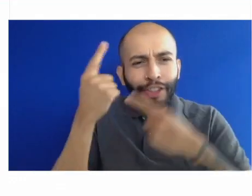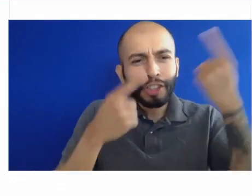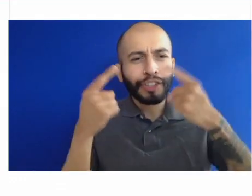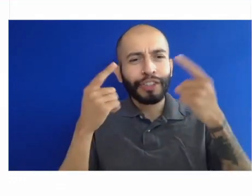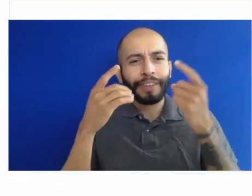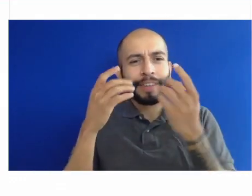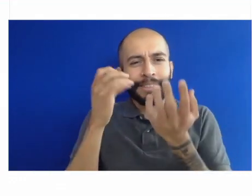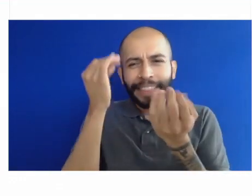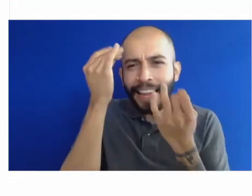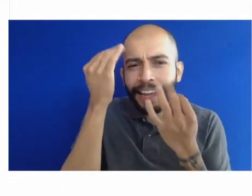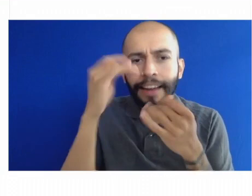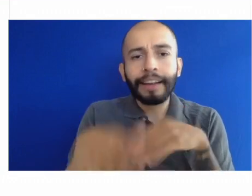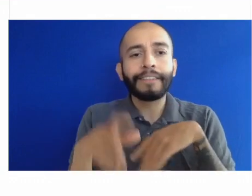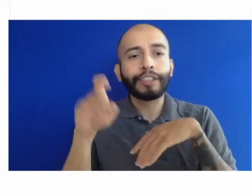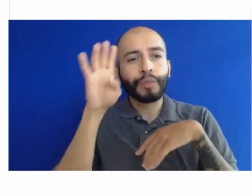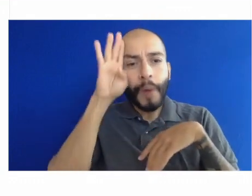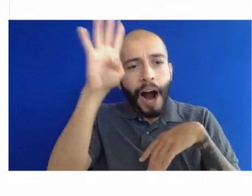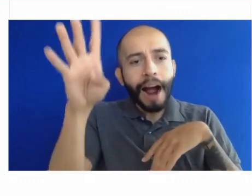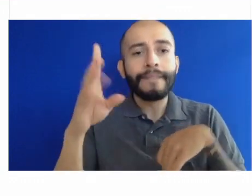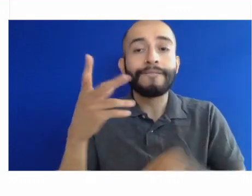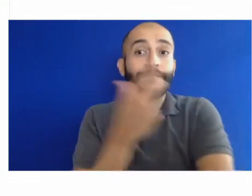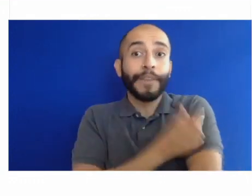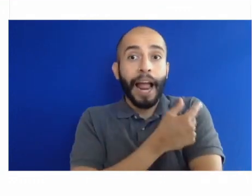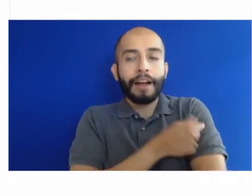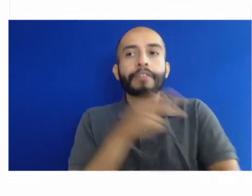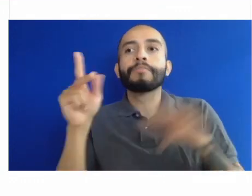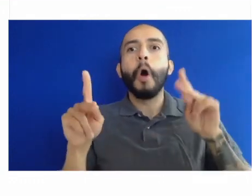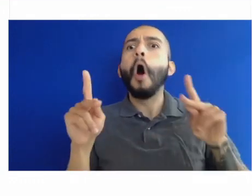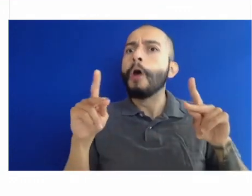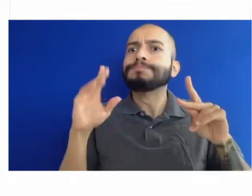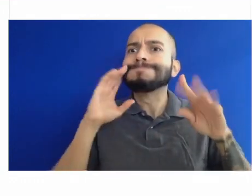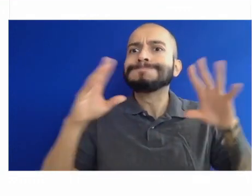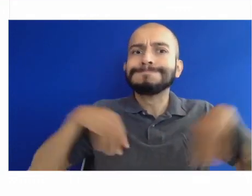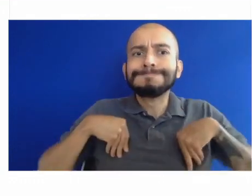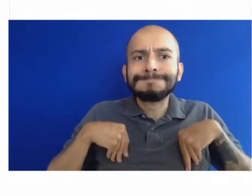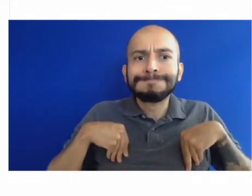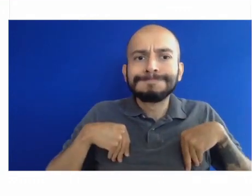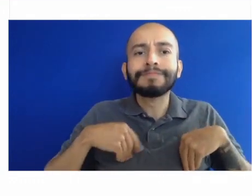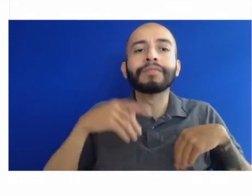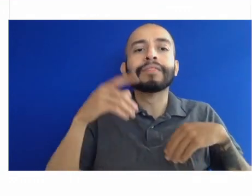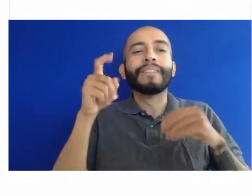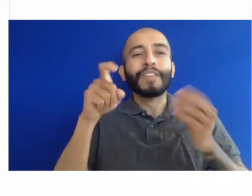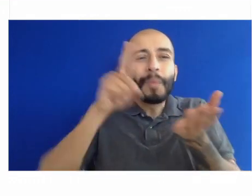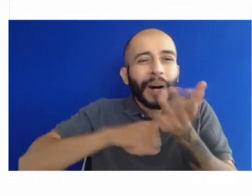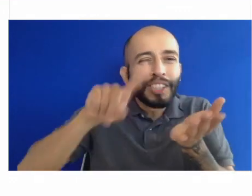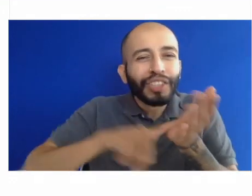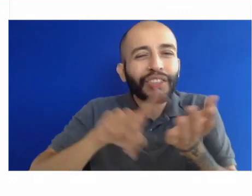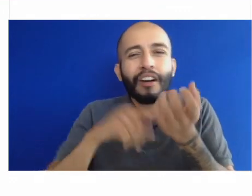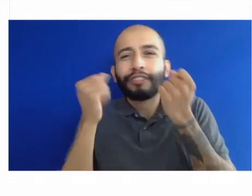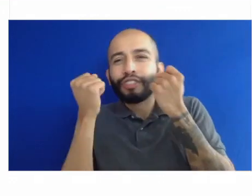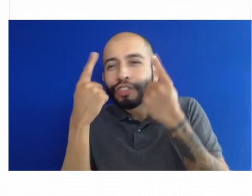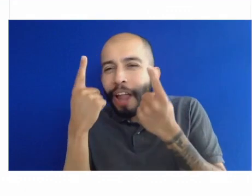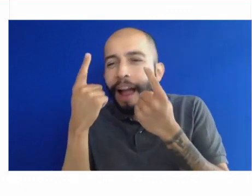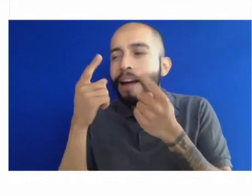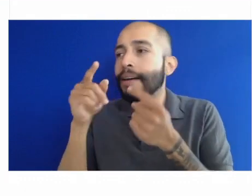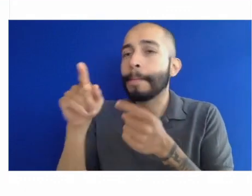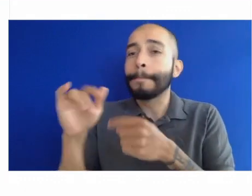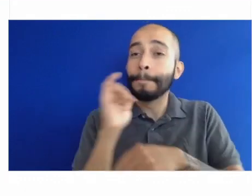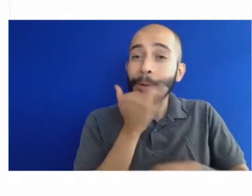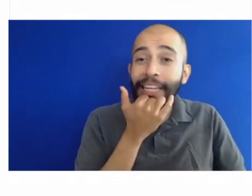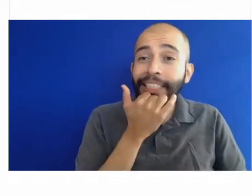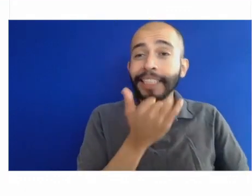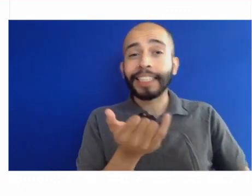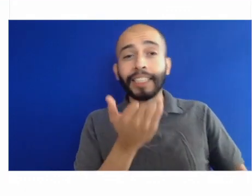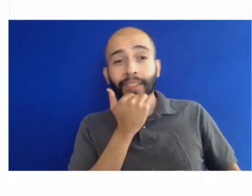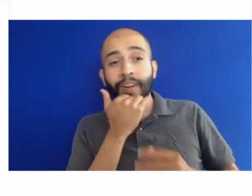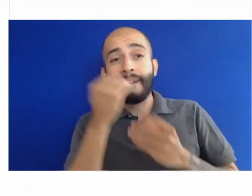research, understanding the parts of mis and disinformation, but also just how people behave, and incorporate that into our planning,